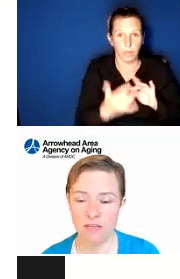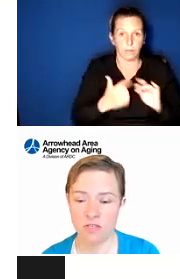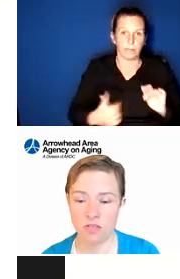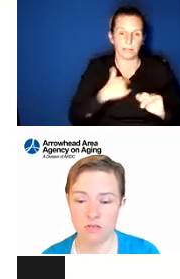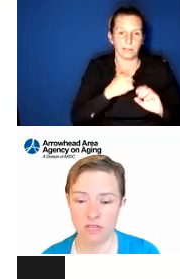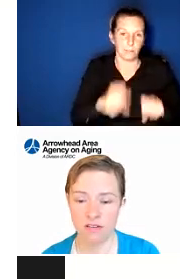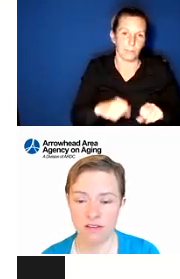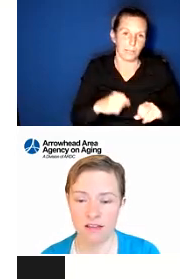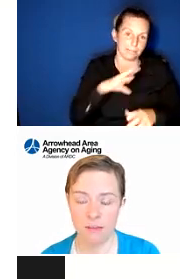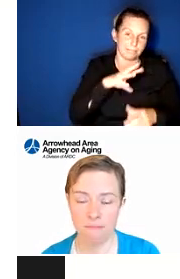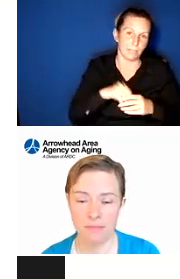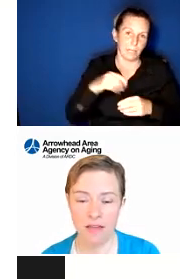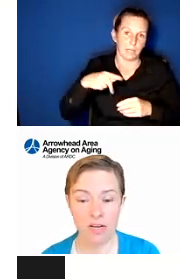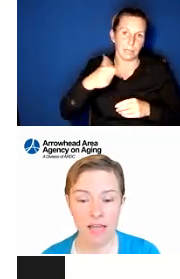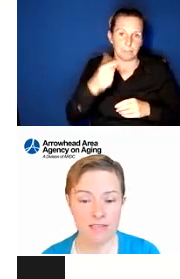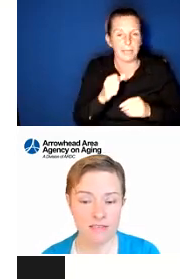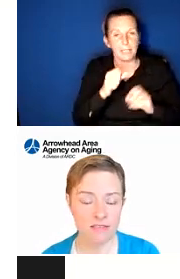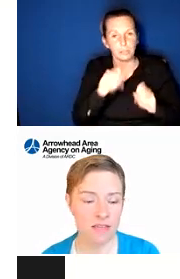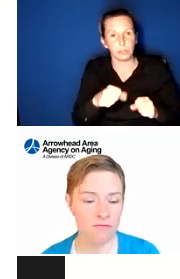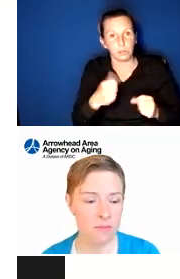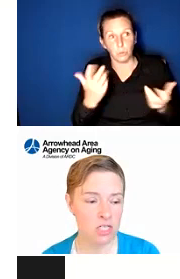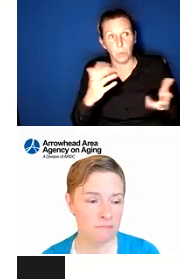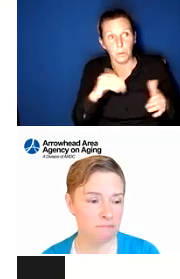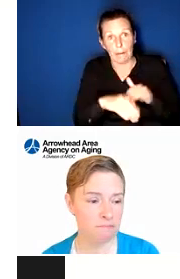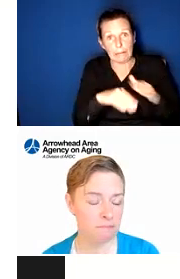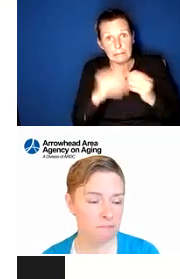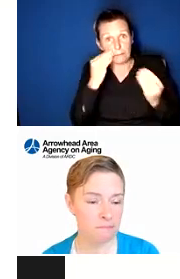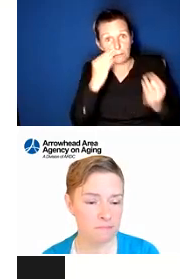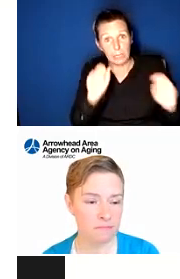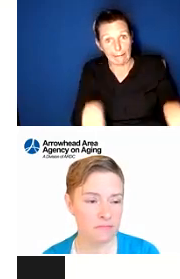Basecamp page so that you can have ready access to that information.